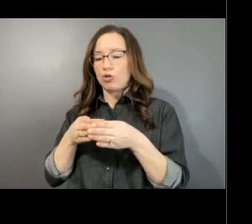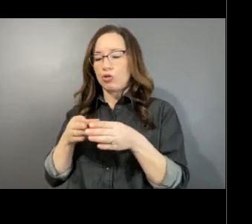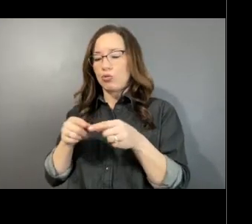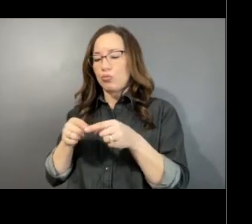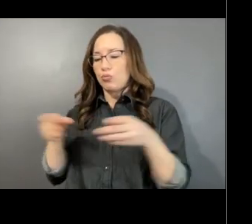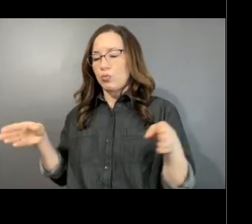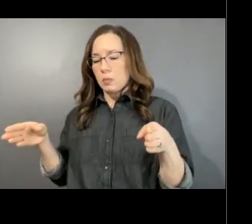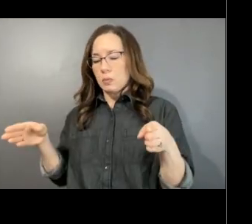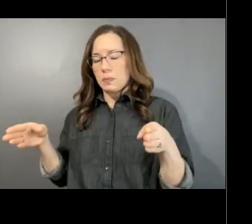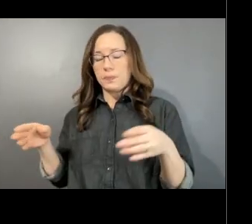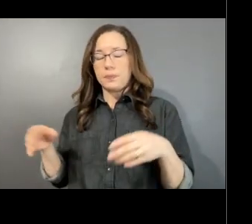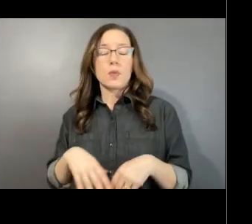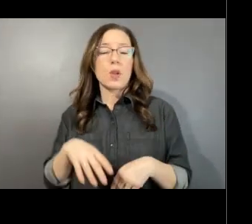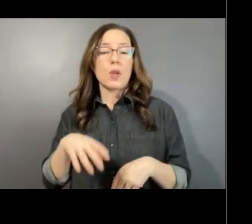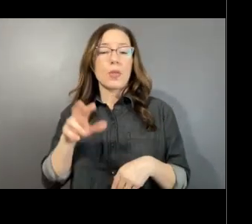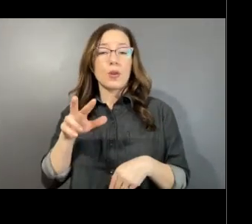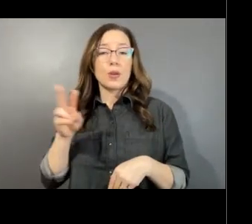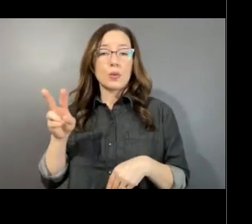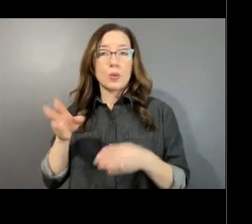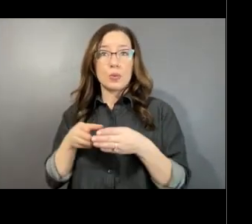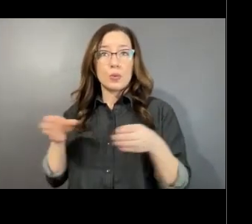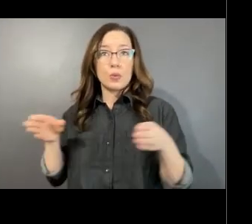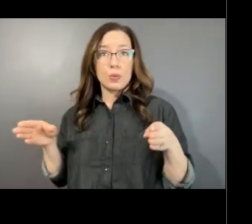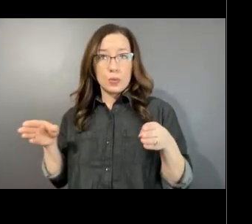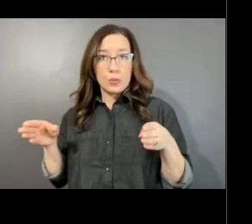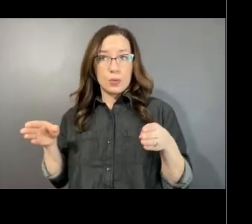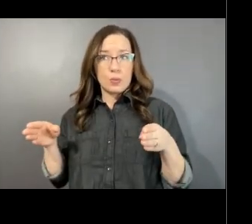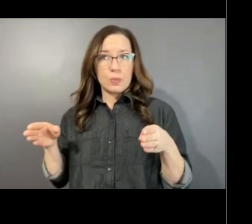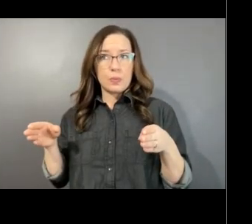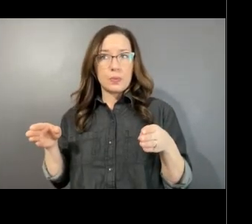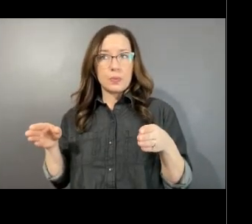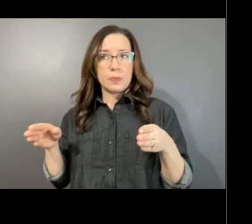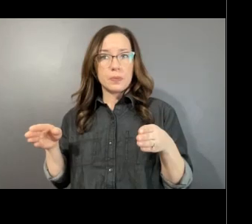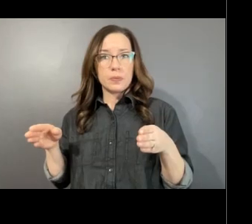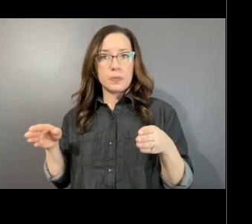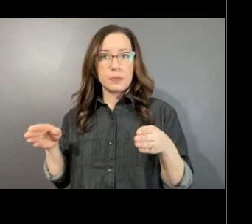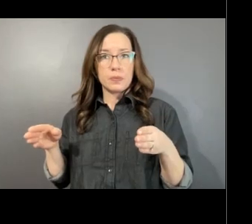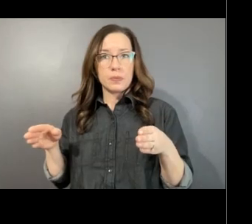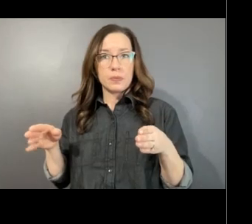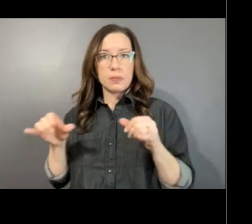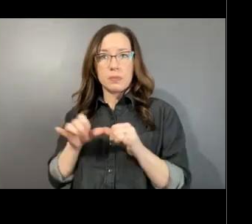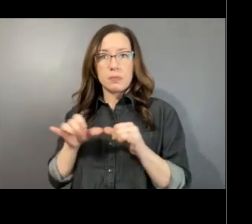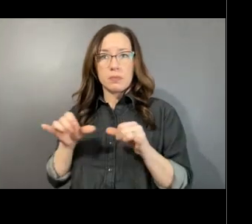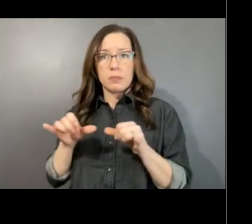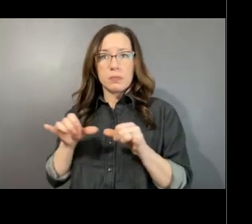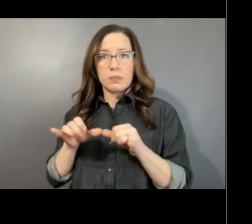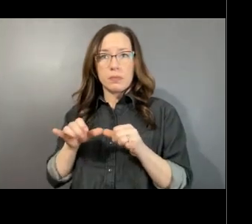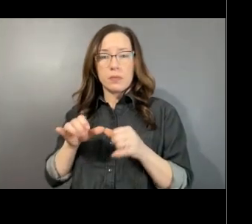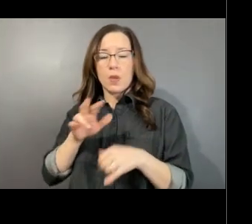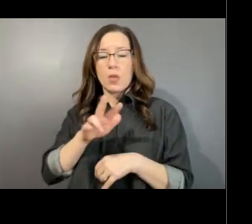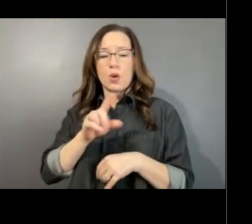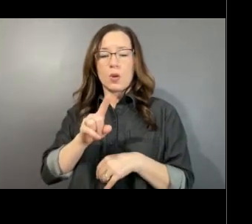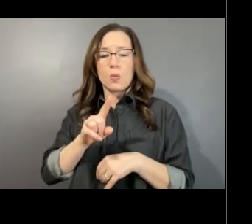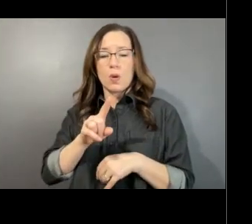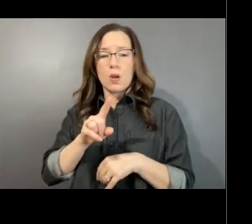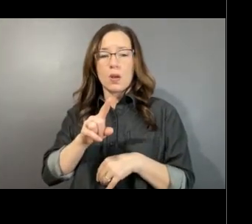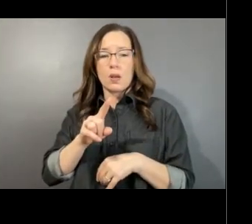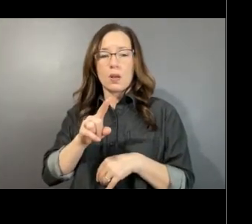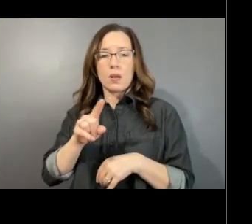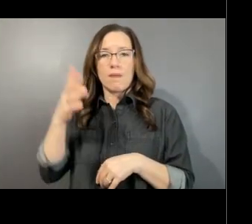A 32-inch nominal clear opening measures between 31 and